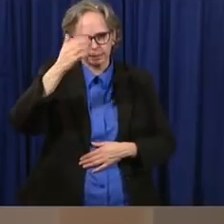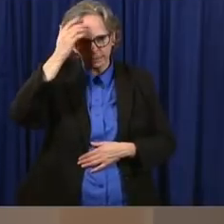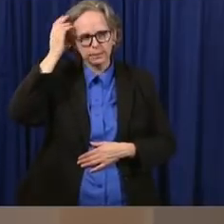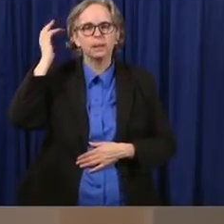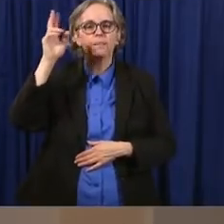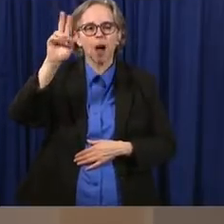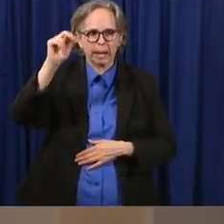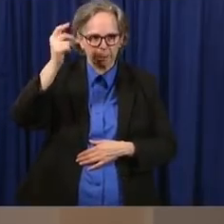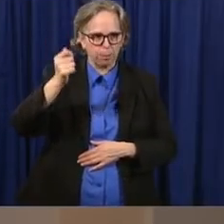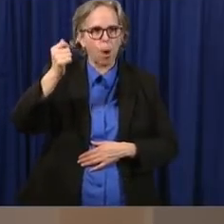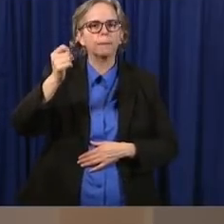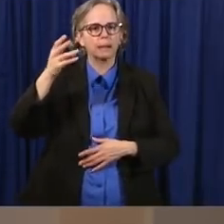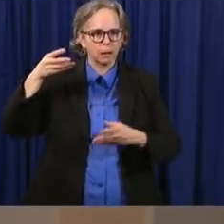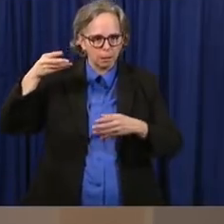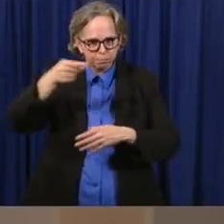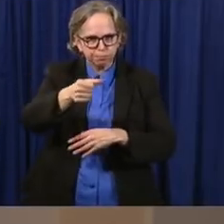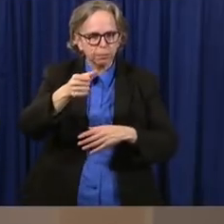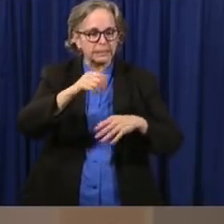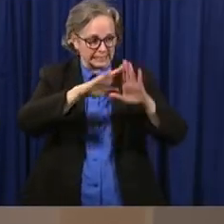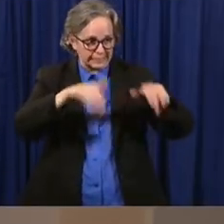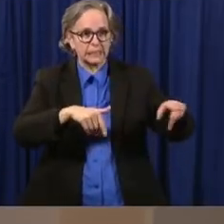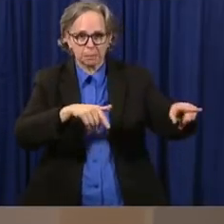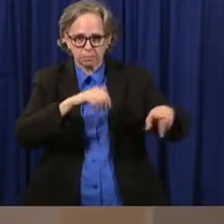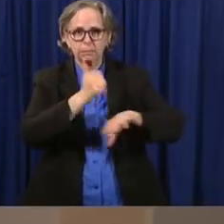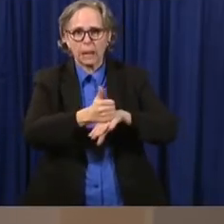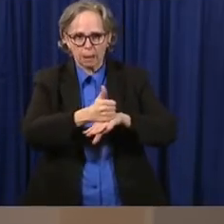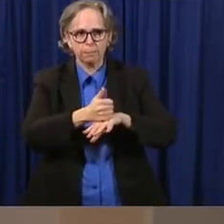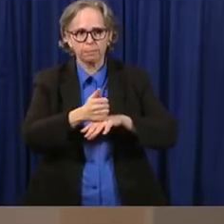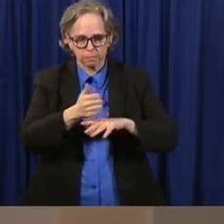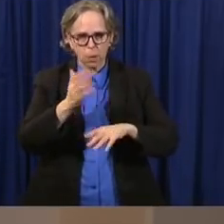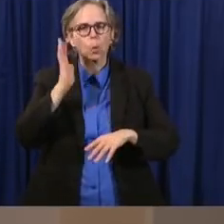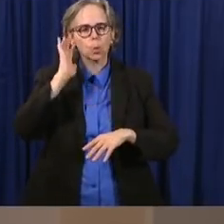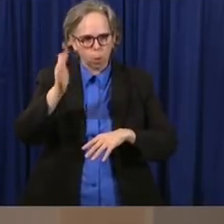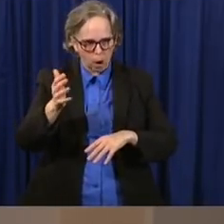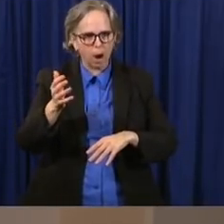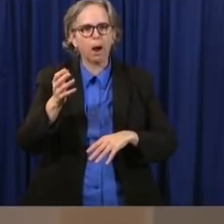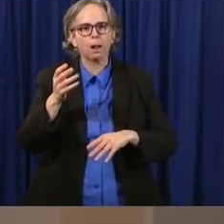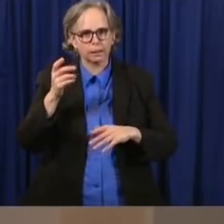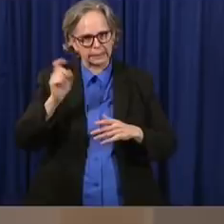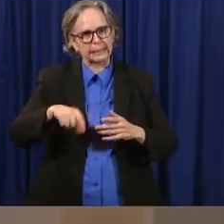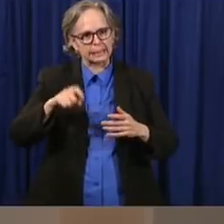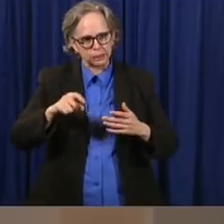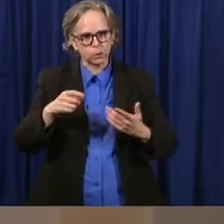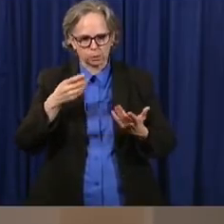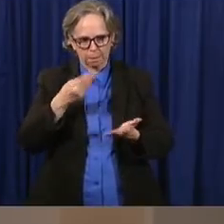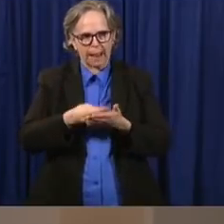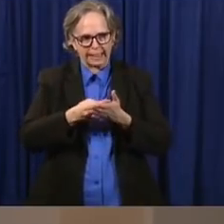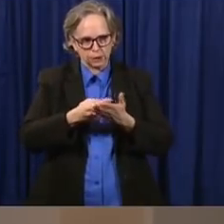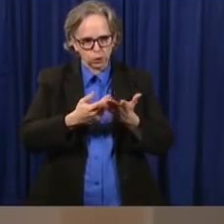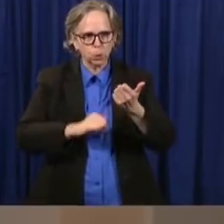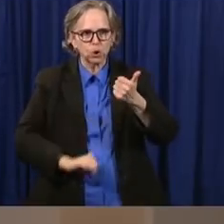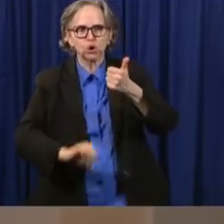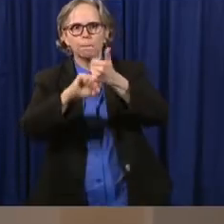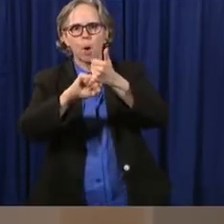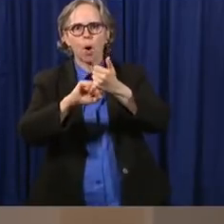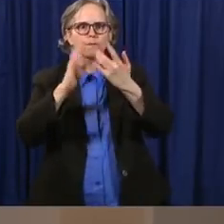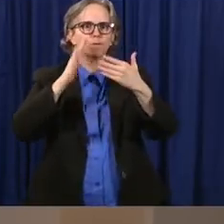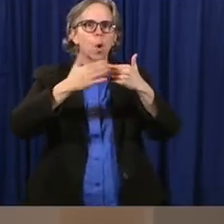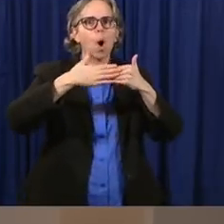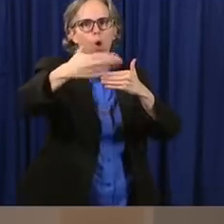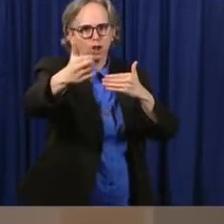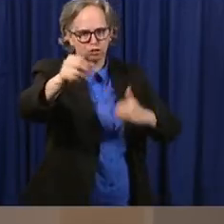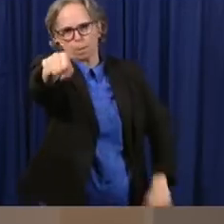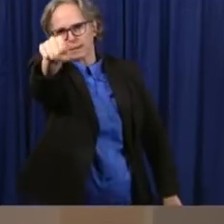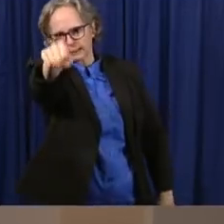need action to shore it up in the long term. That is without a doubt. And thank you very much. How